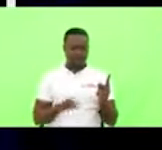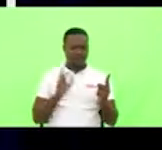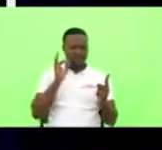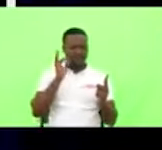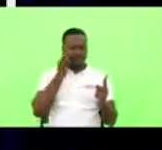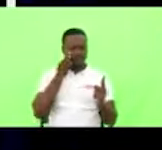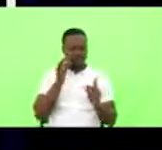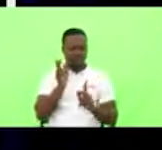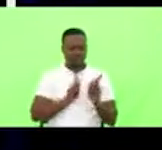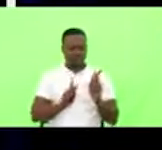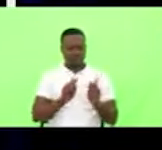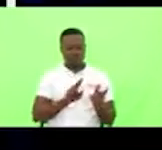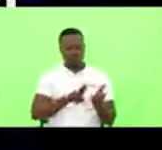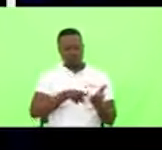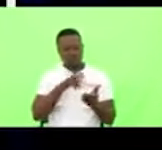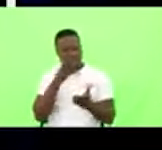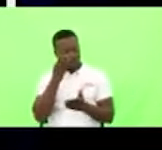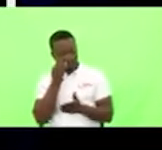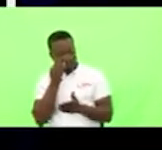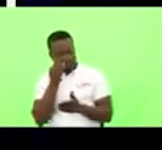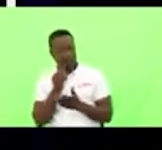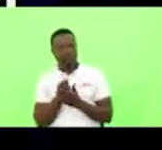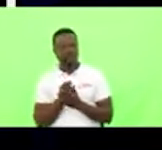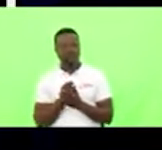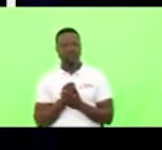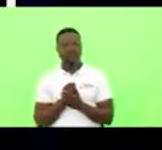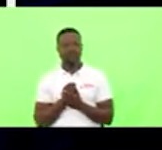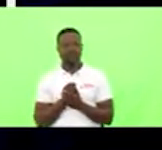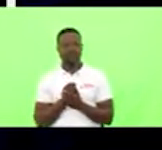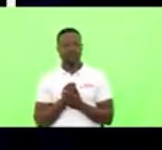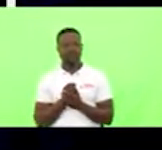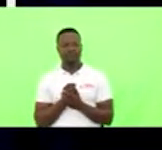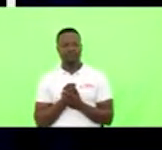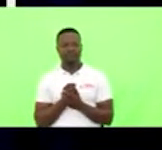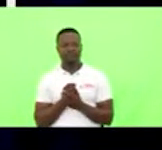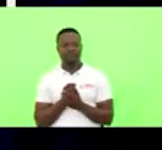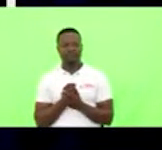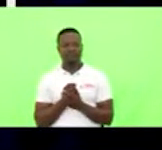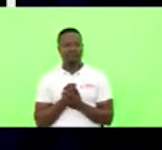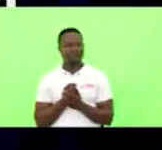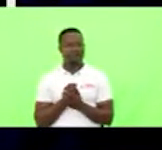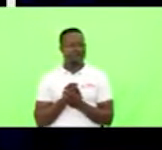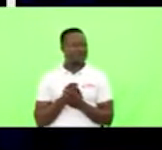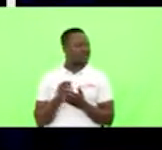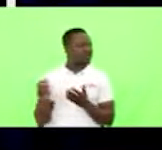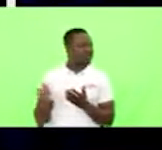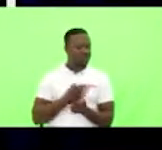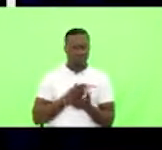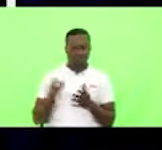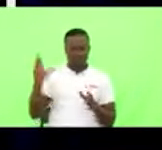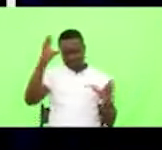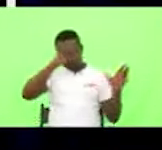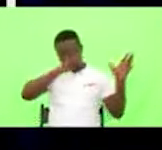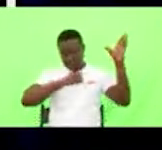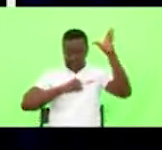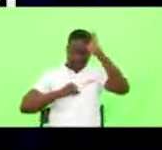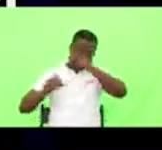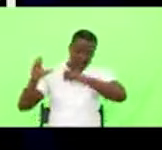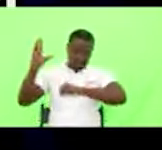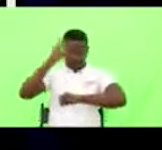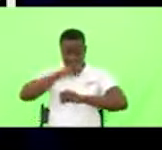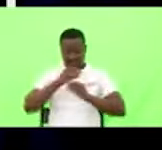those who have fallen asleep. Despite all this myth and fallacies, the Bible